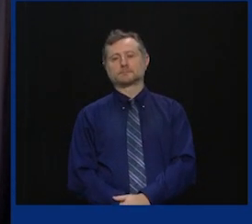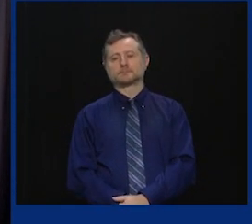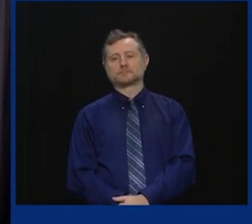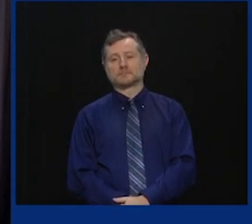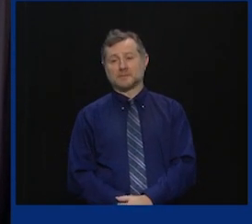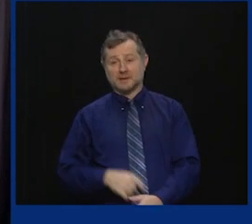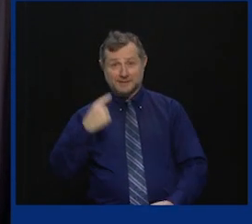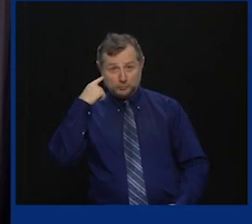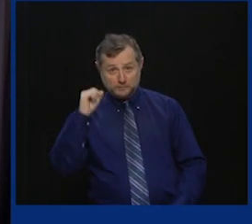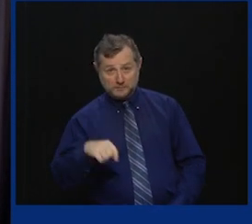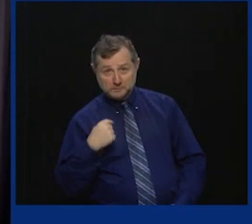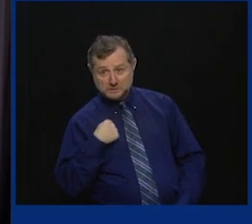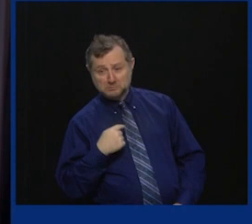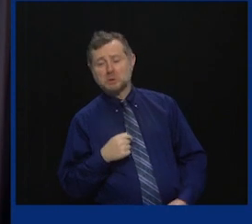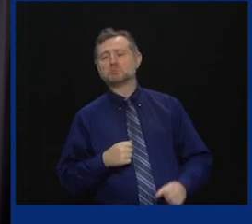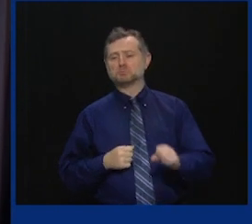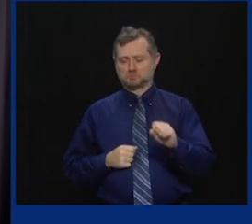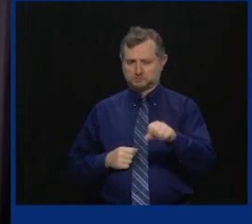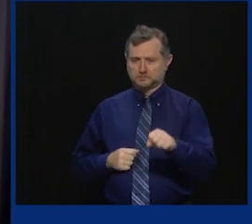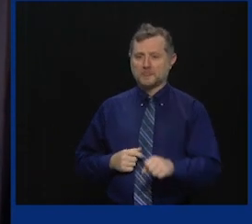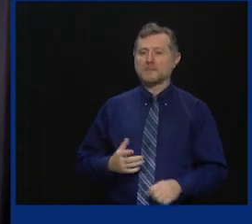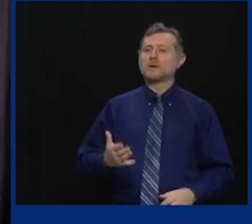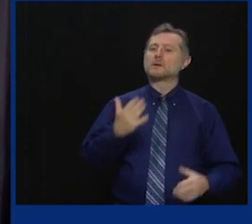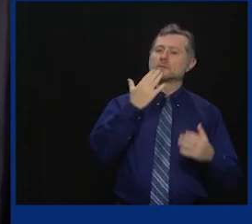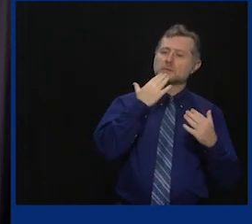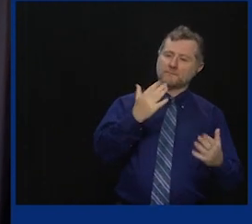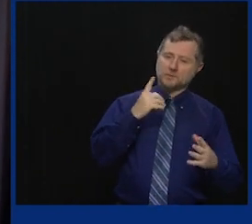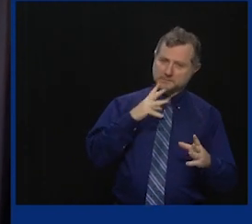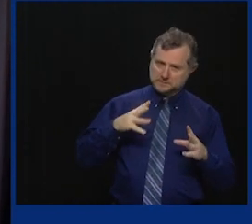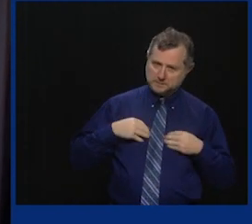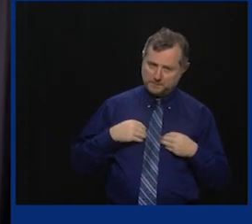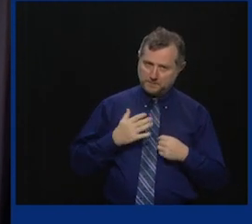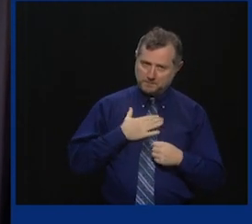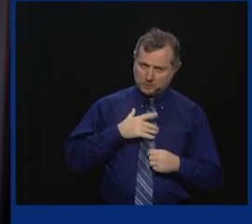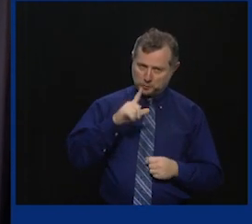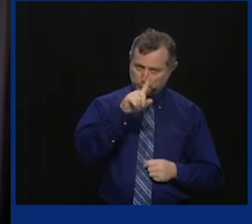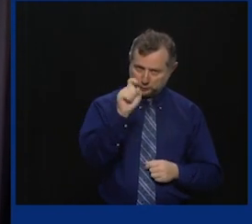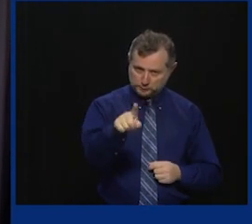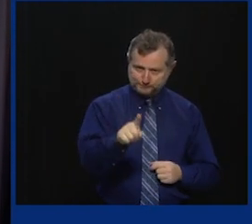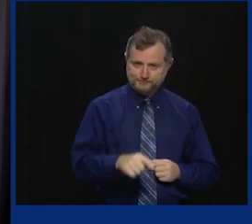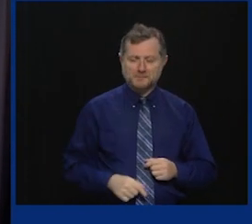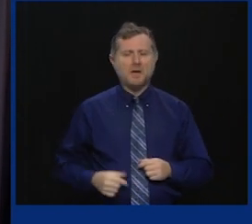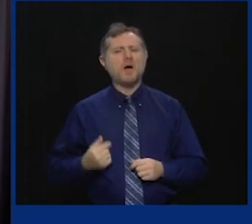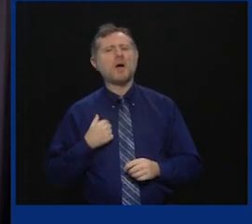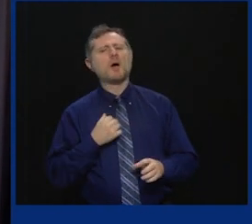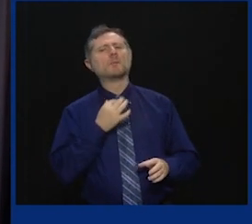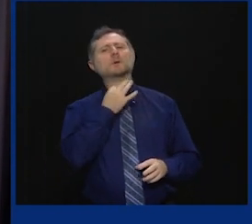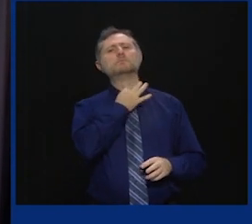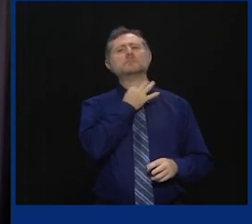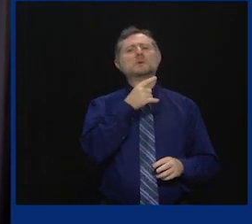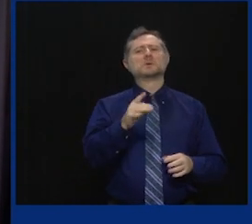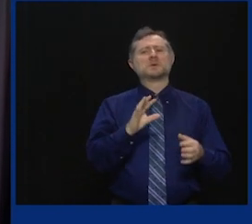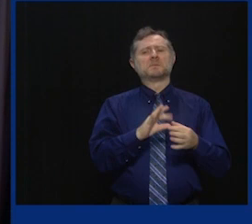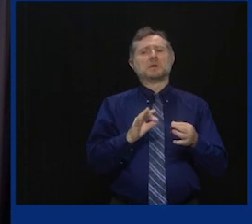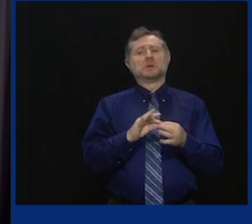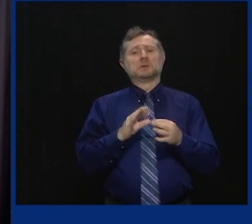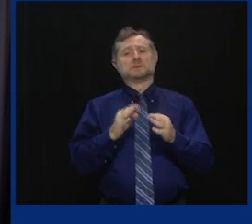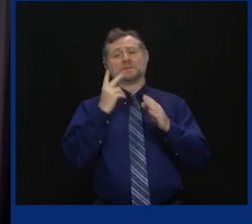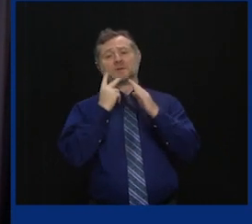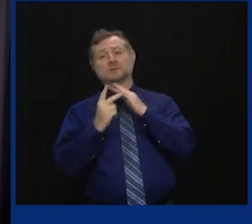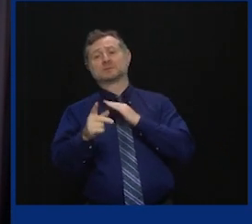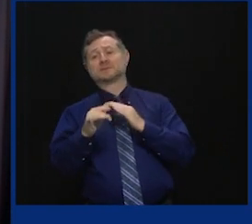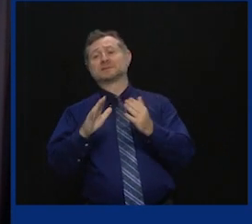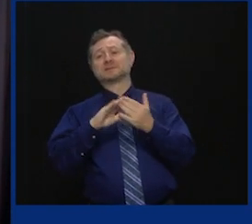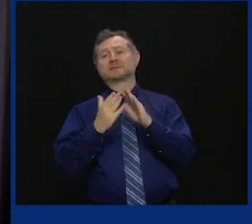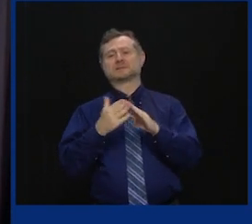Thank you for taking my question. I was wondering, you were mentioning that you foresee that the city also needs to